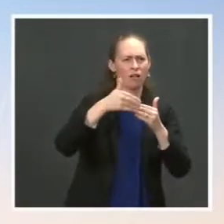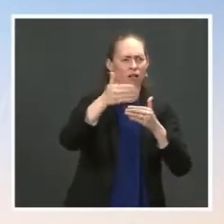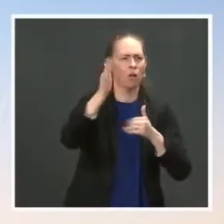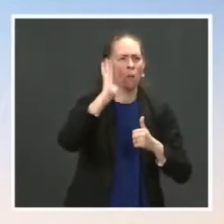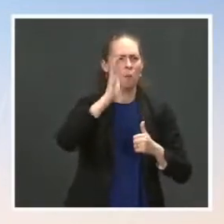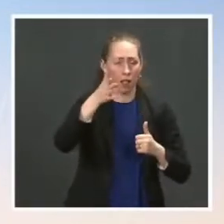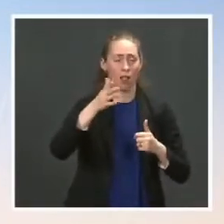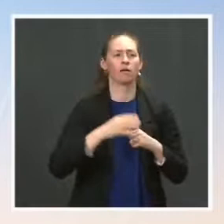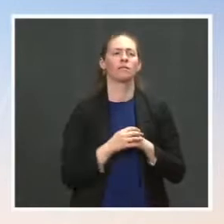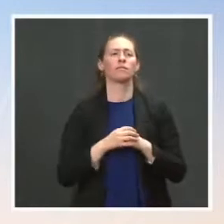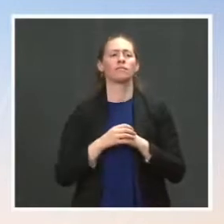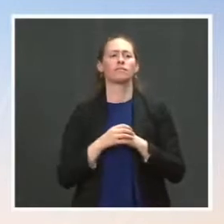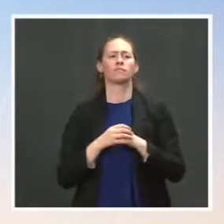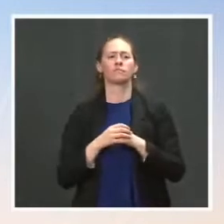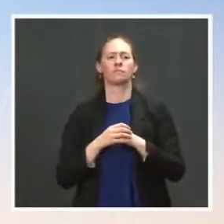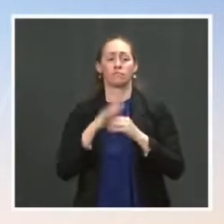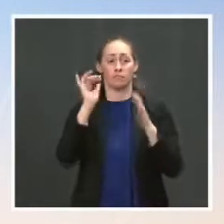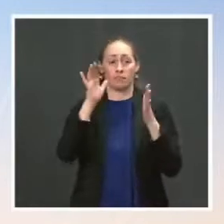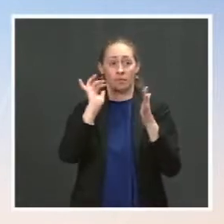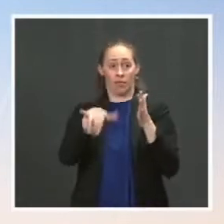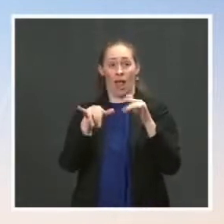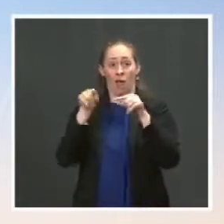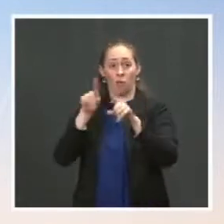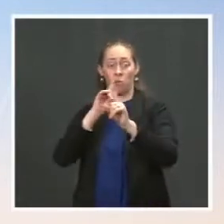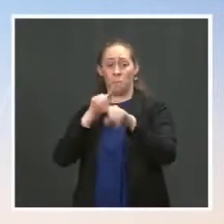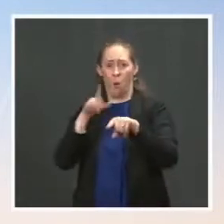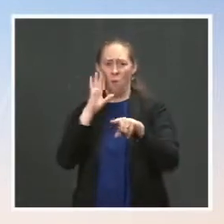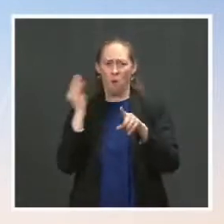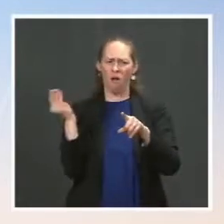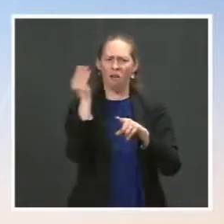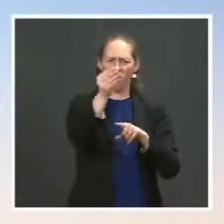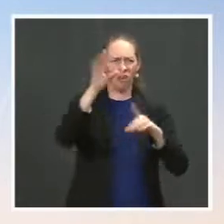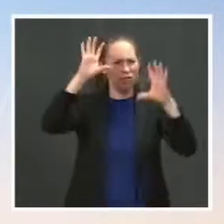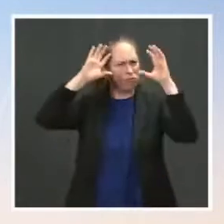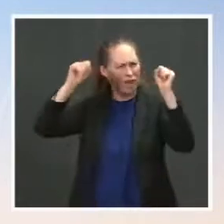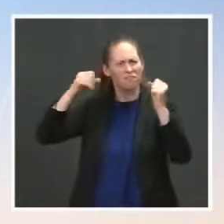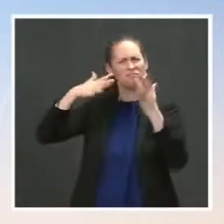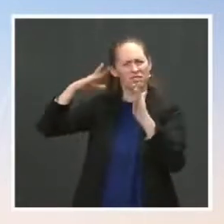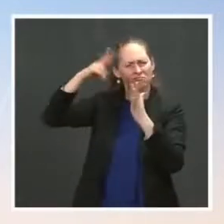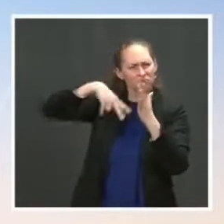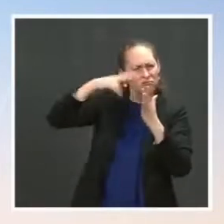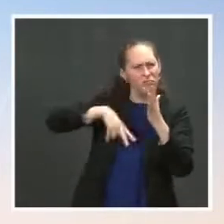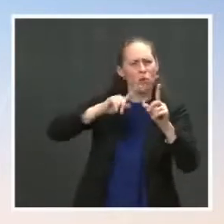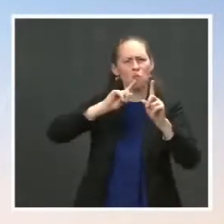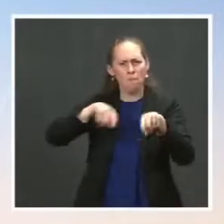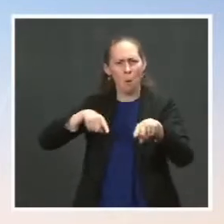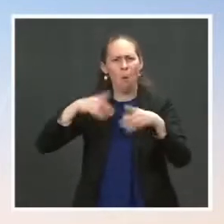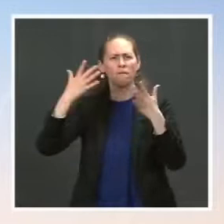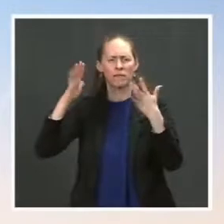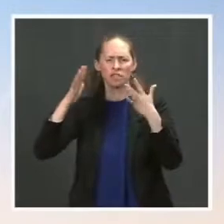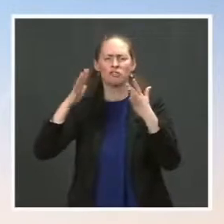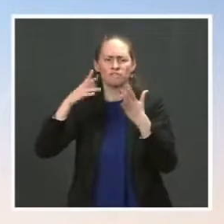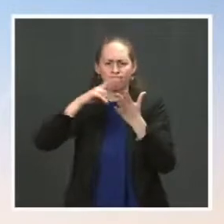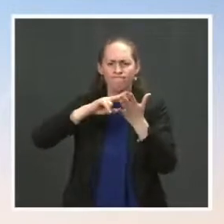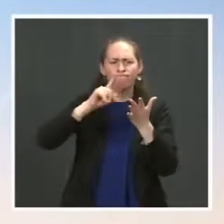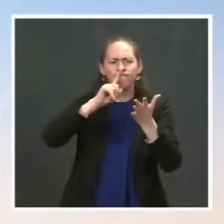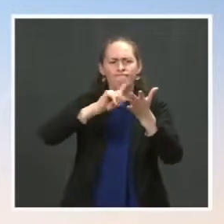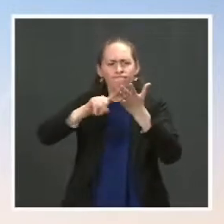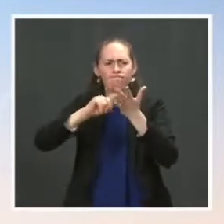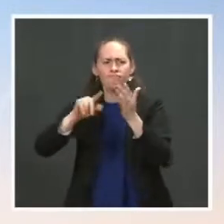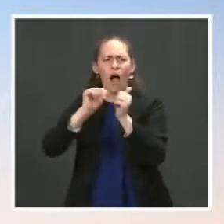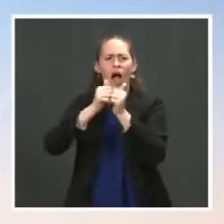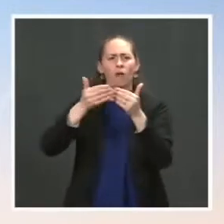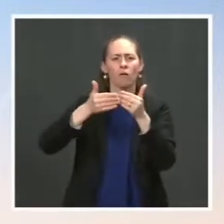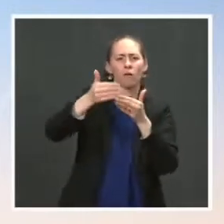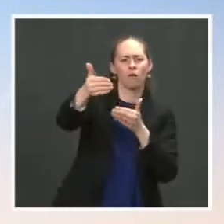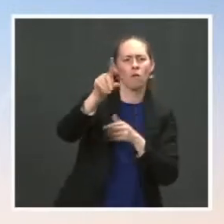he'll take a look at that report that this diverse group of members are putting together, thinking through over the next 180 days, and it will